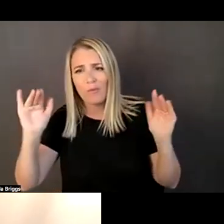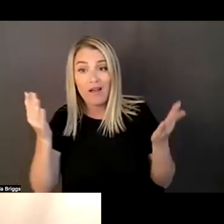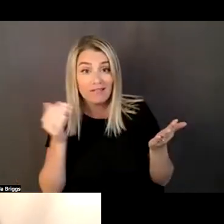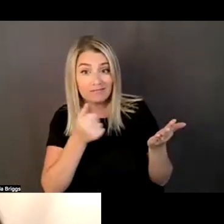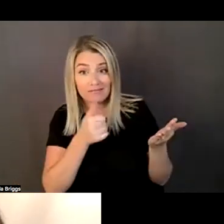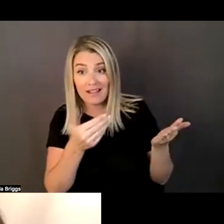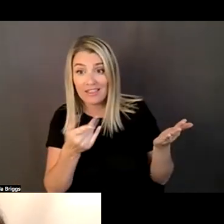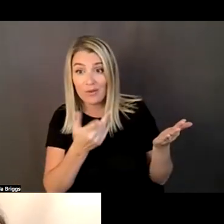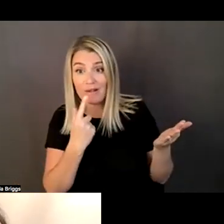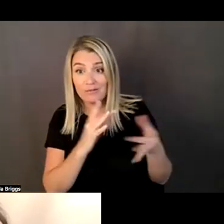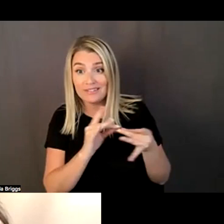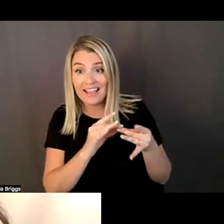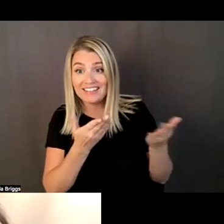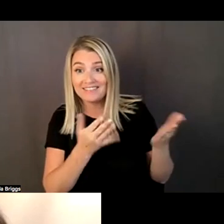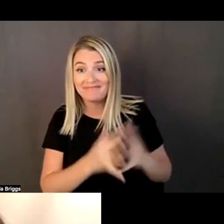out.